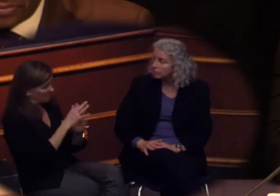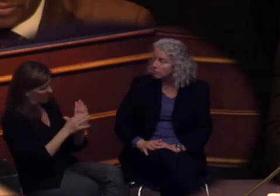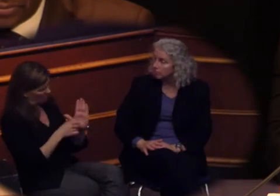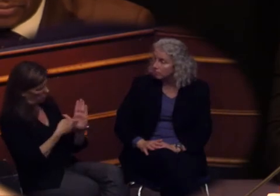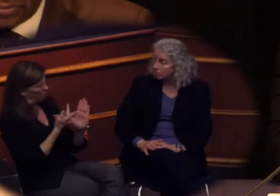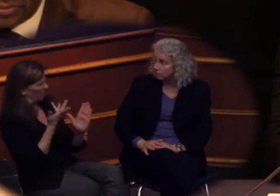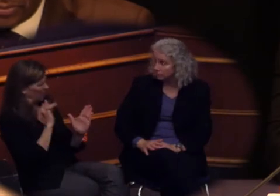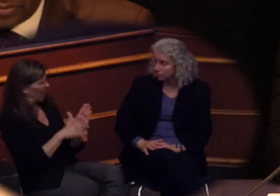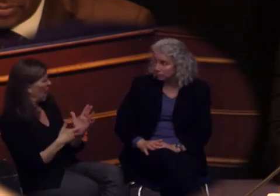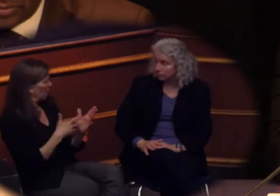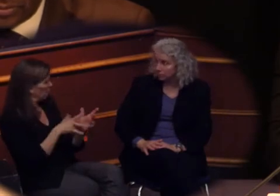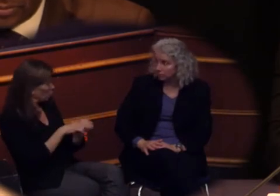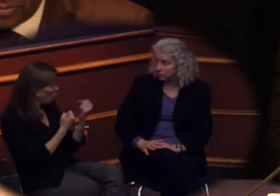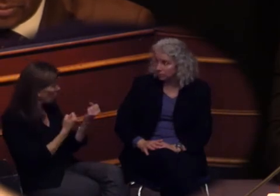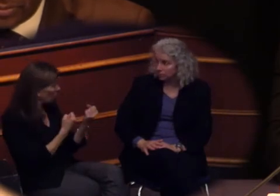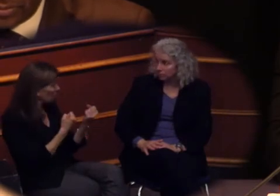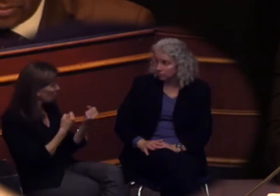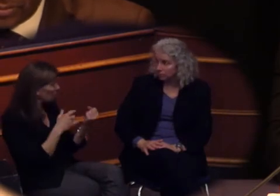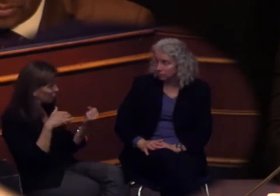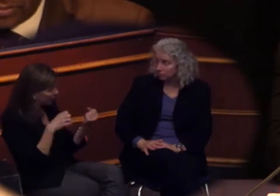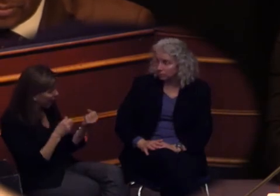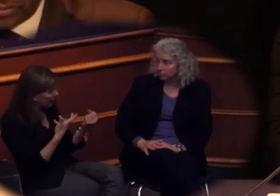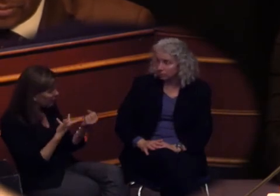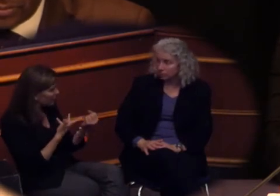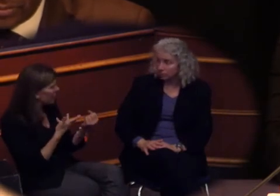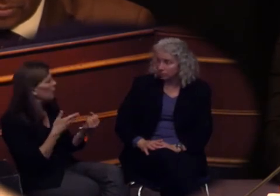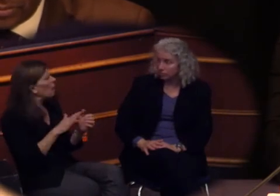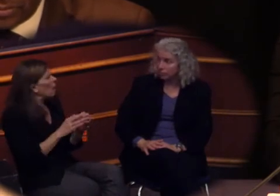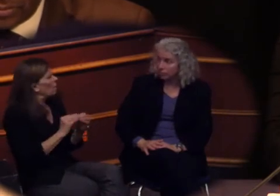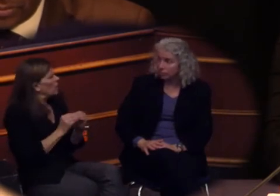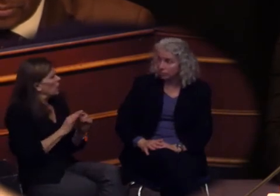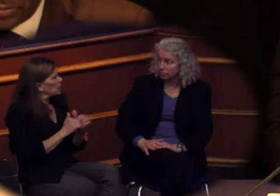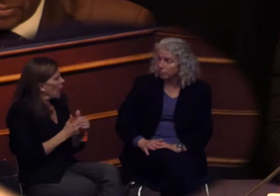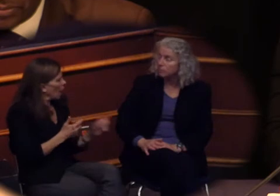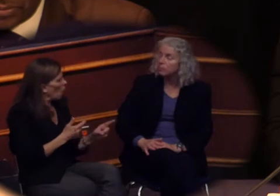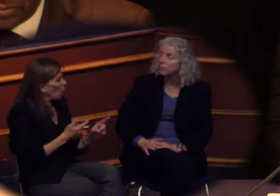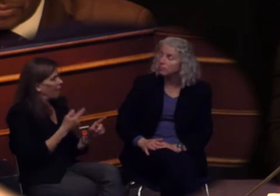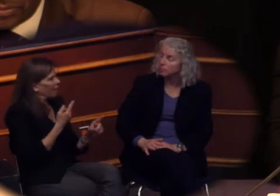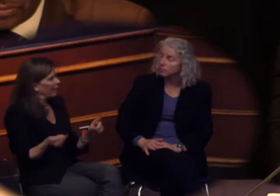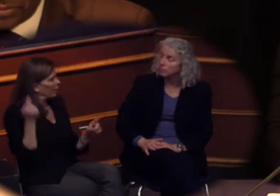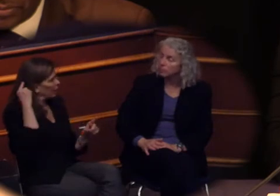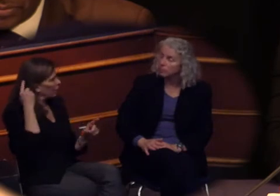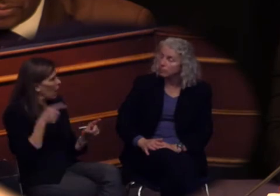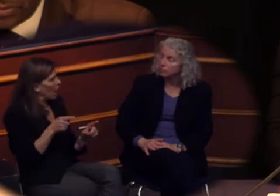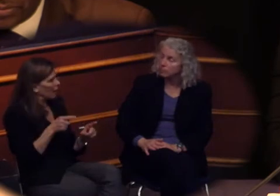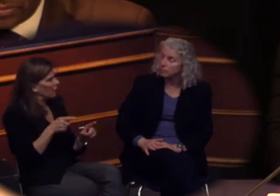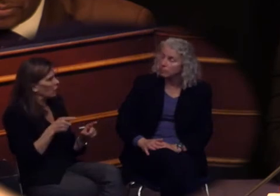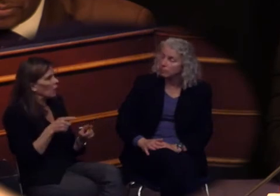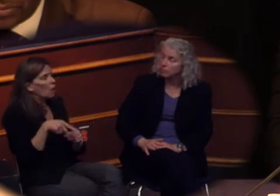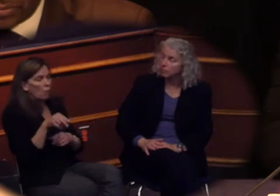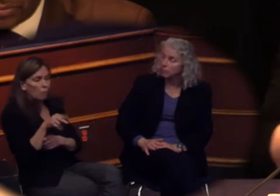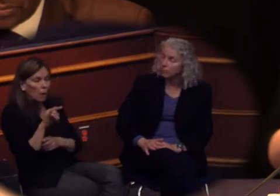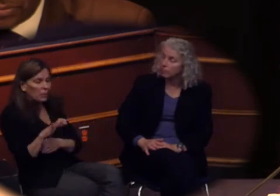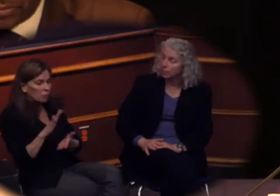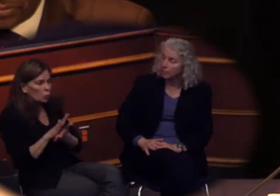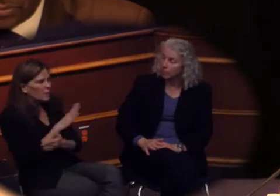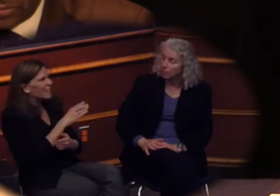and if so, how would you fix it? Keeping in mind regular public schools as well as charter schools.